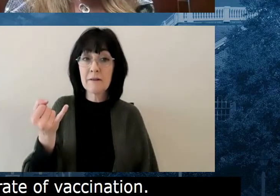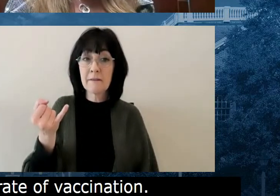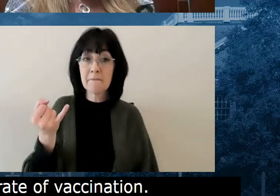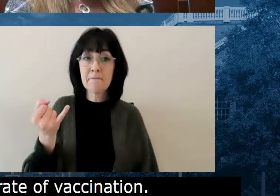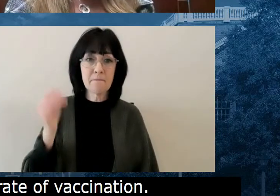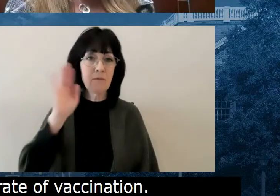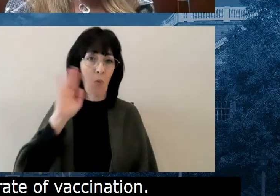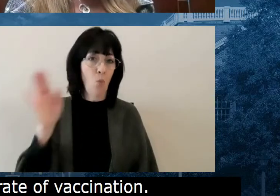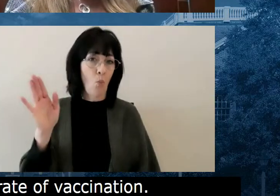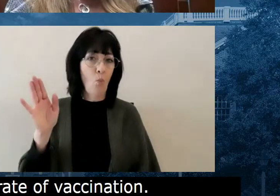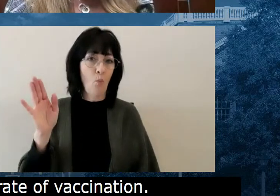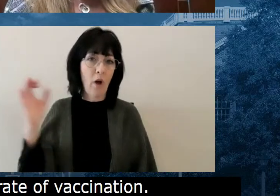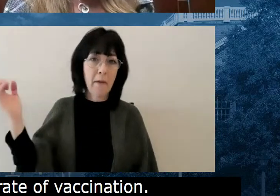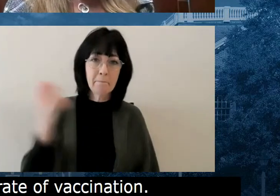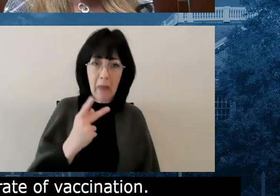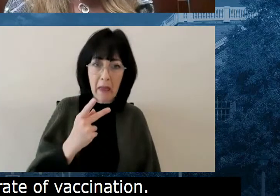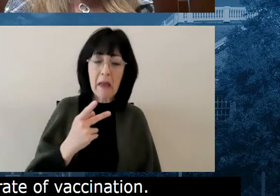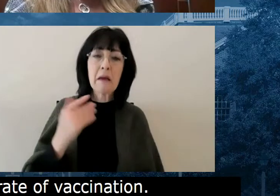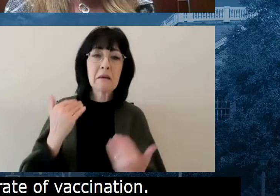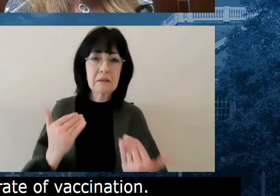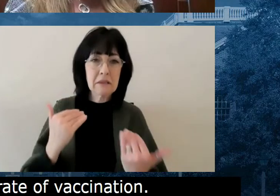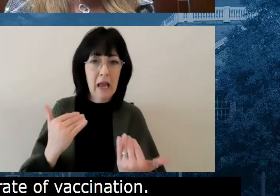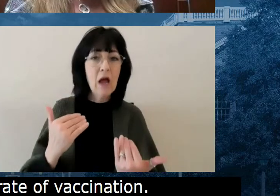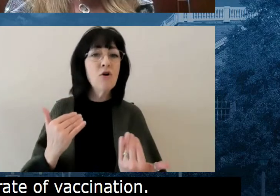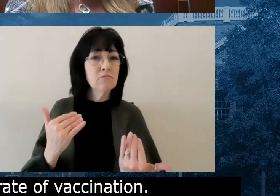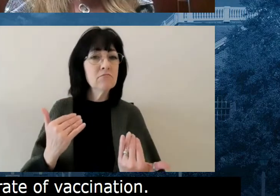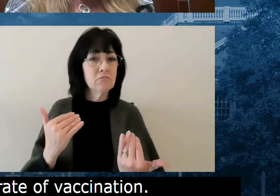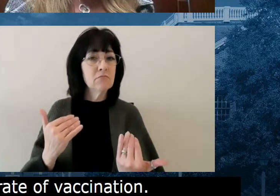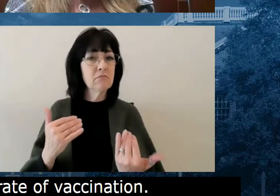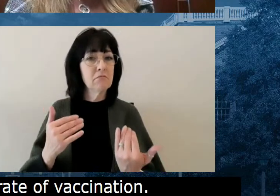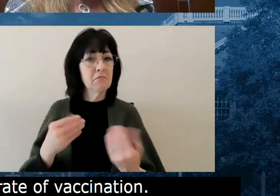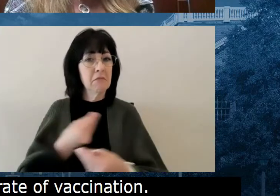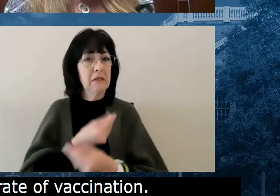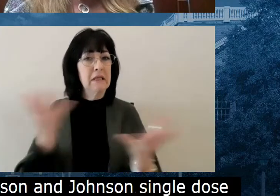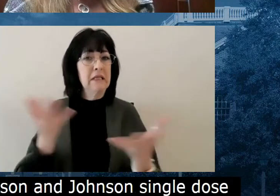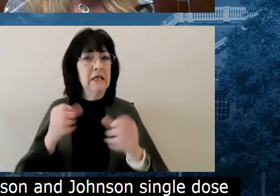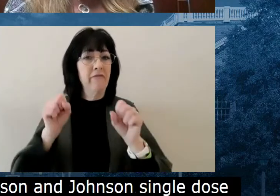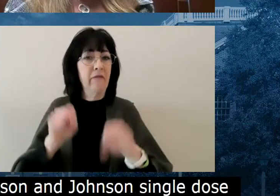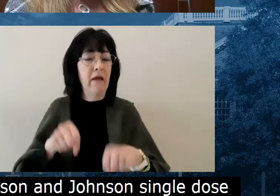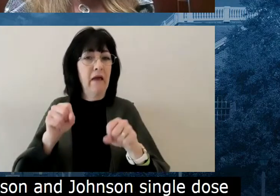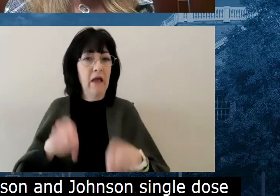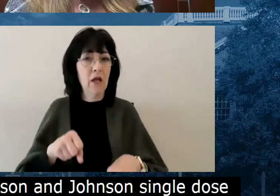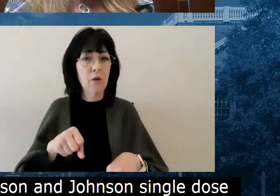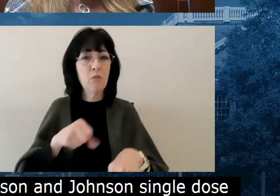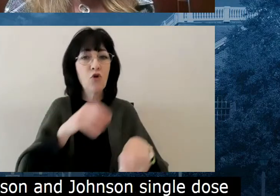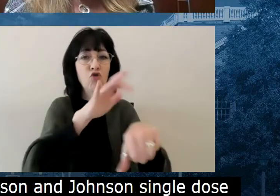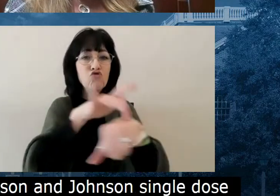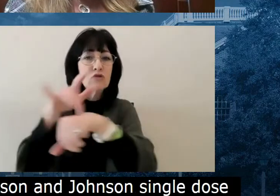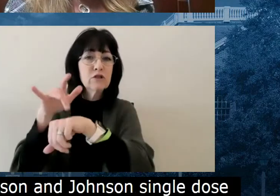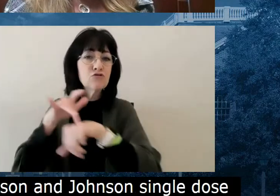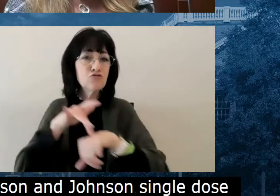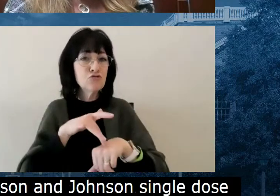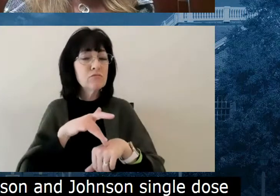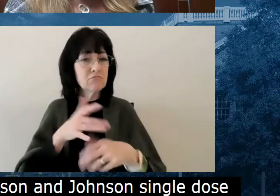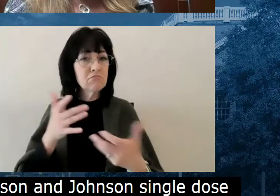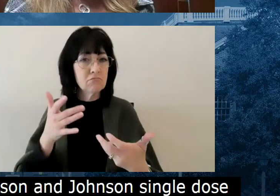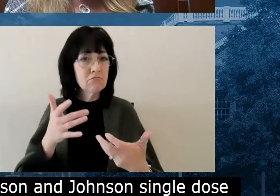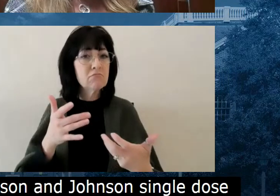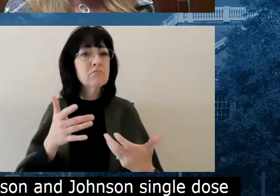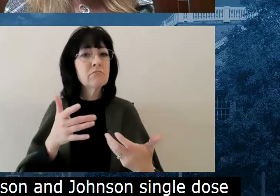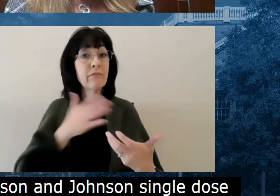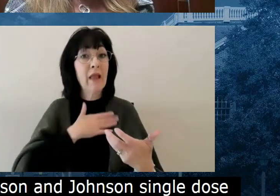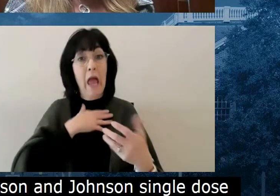come back. It will come back strong. It will enable us, I think, to reach those objectives, and in